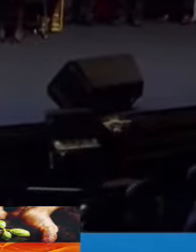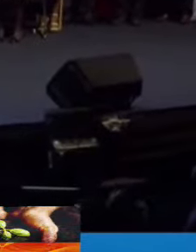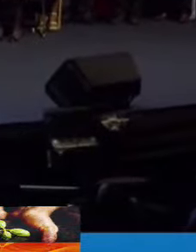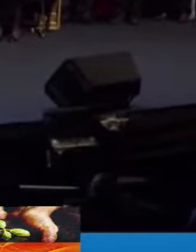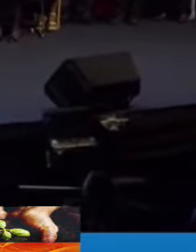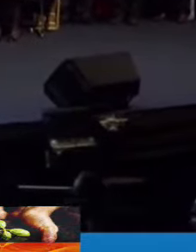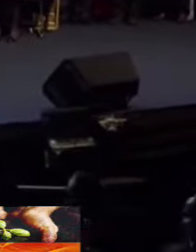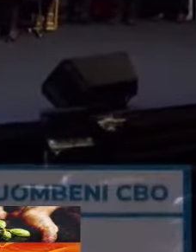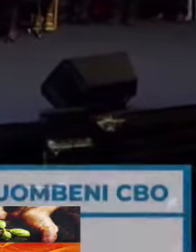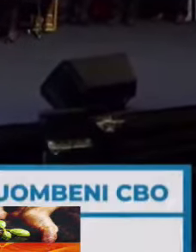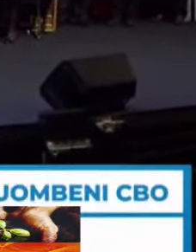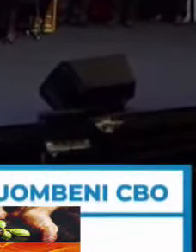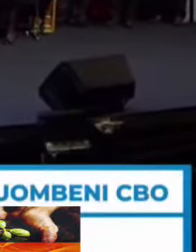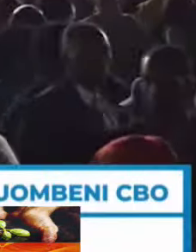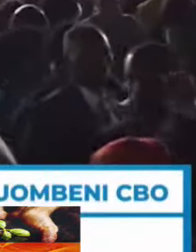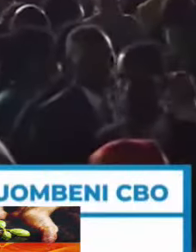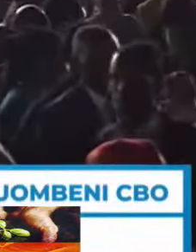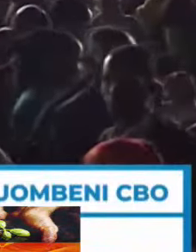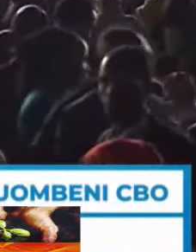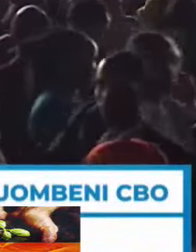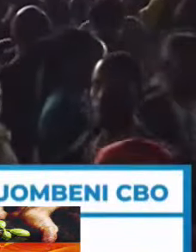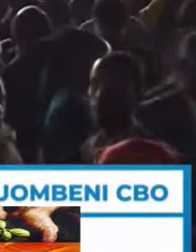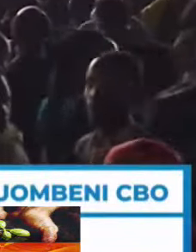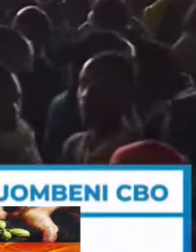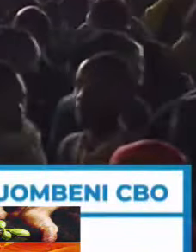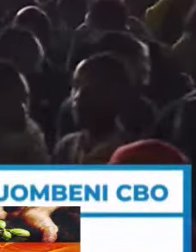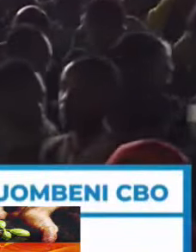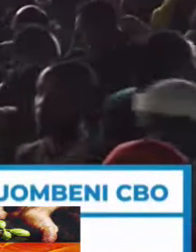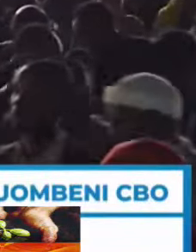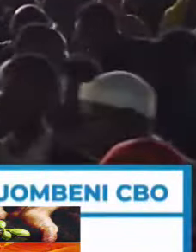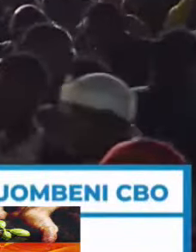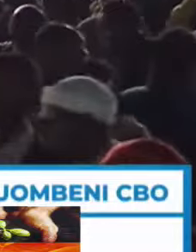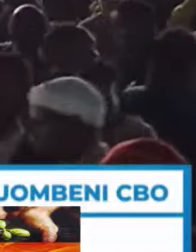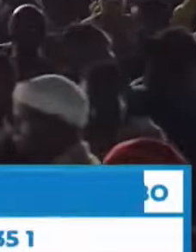first but sometimes God switches it